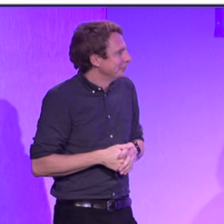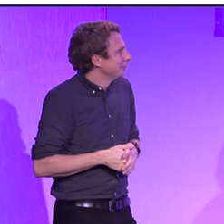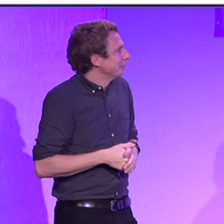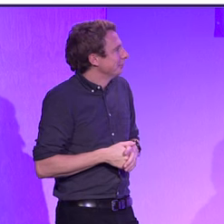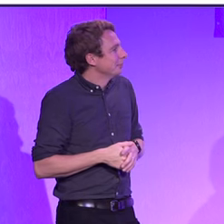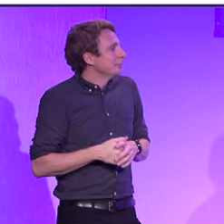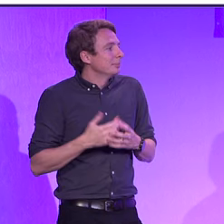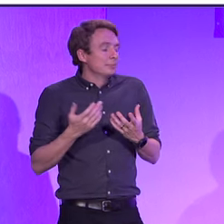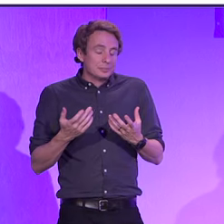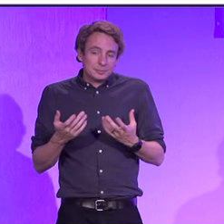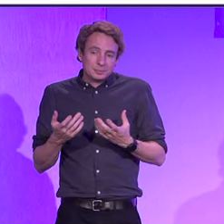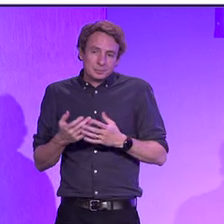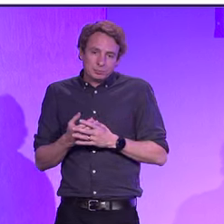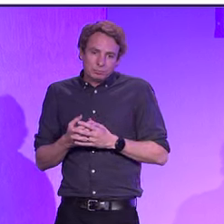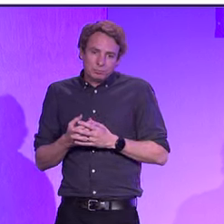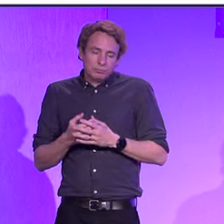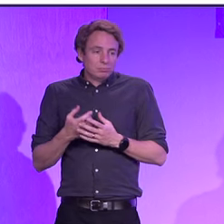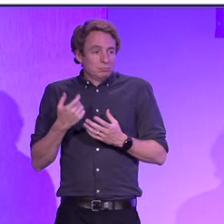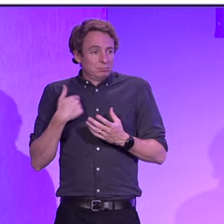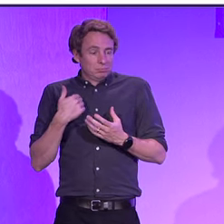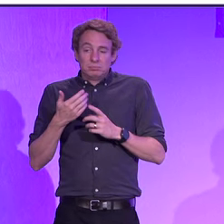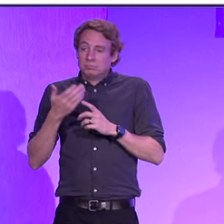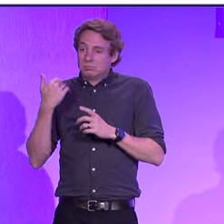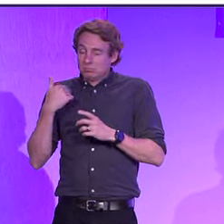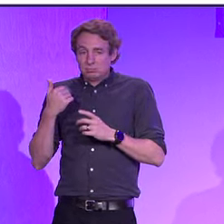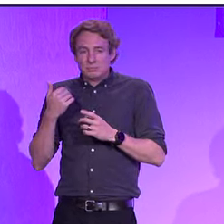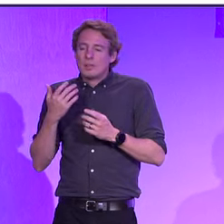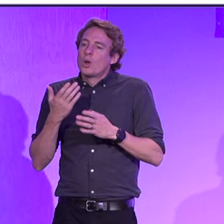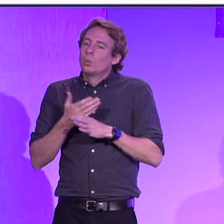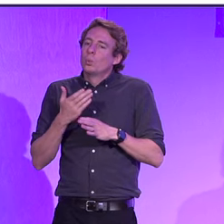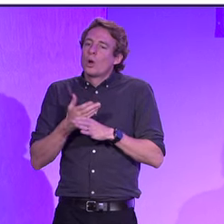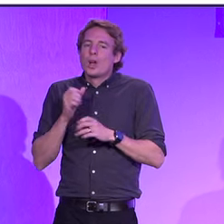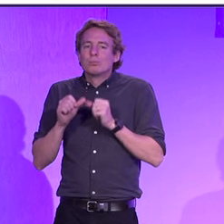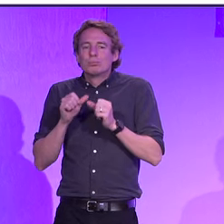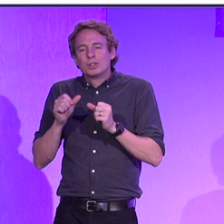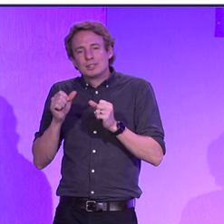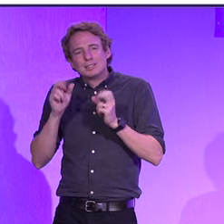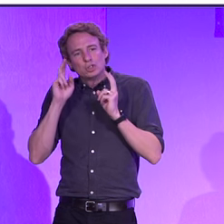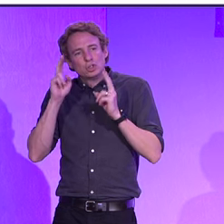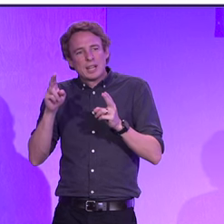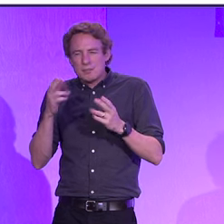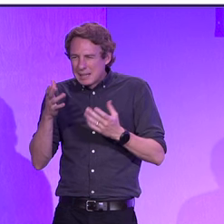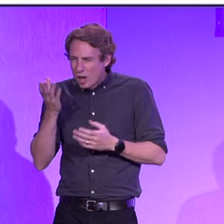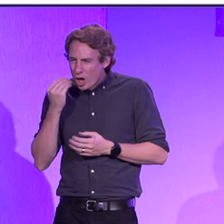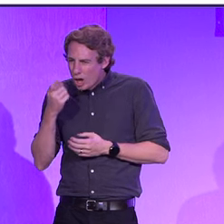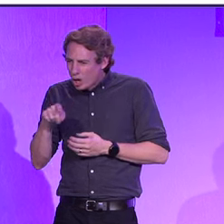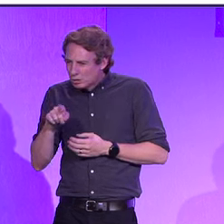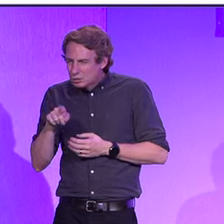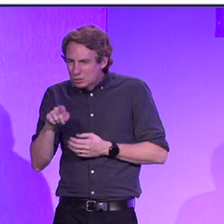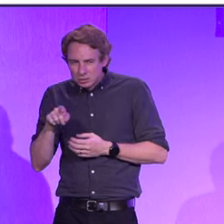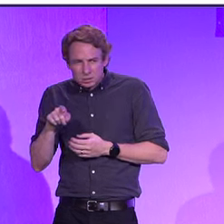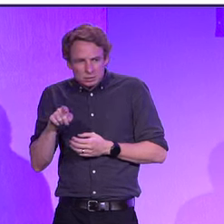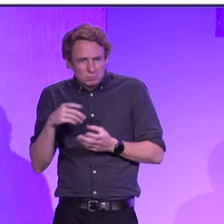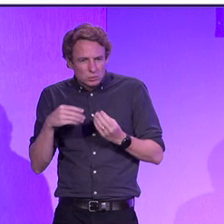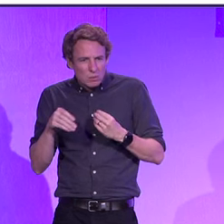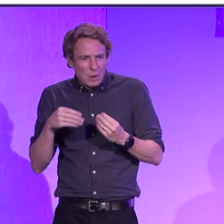okay, well, like I said, I work at Chef Software. And who's heard of that before? It's been around for a little